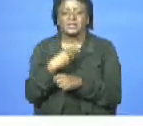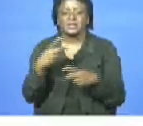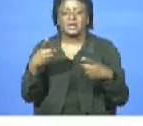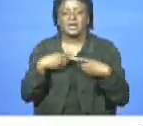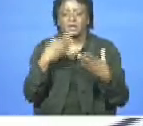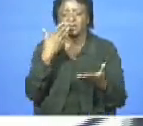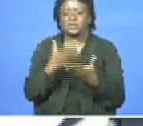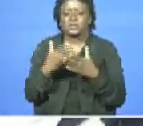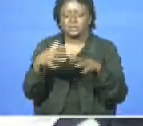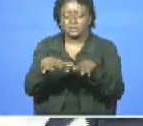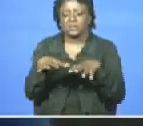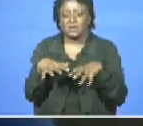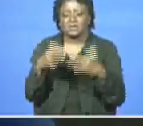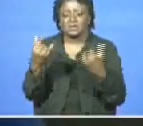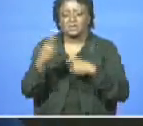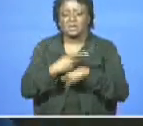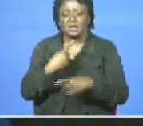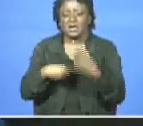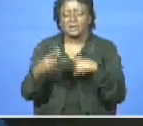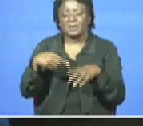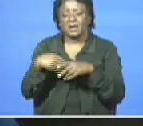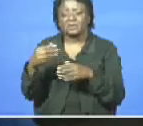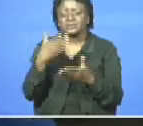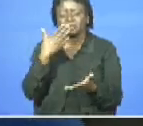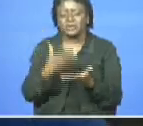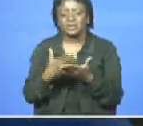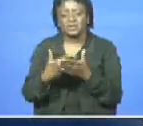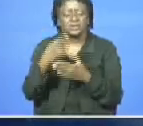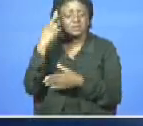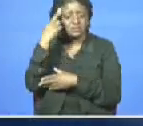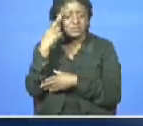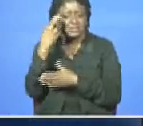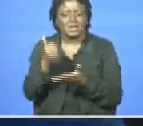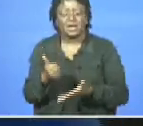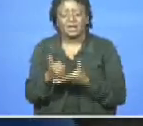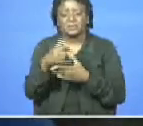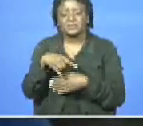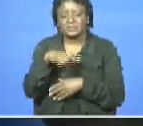turnout today. Come out and support every year. It's for a good cause. It helps the kids